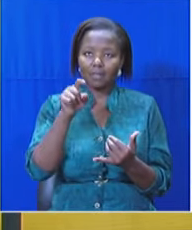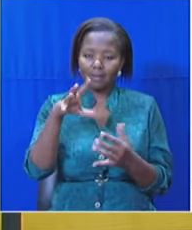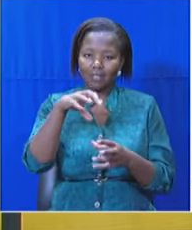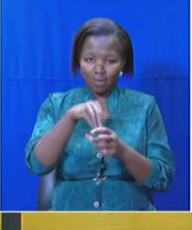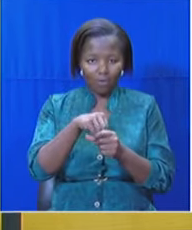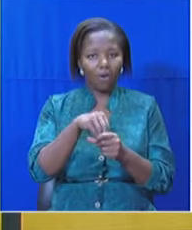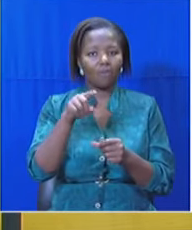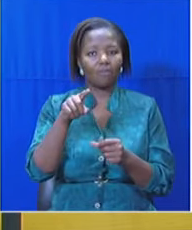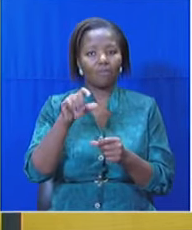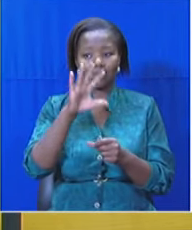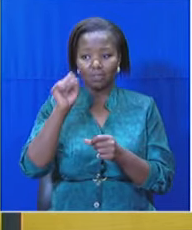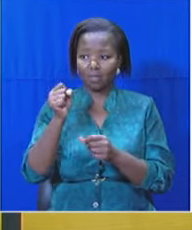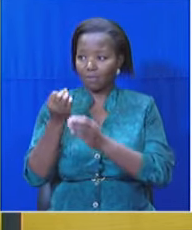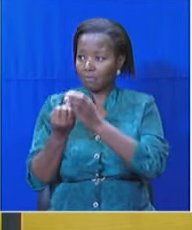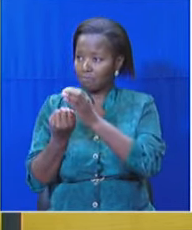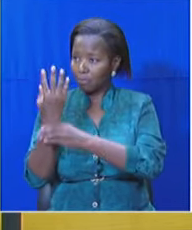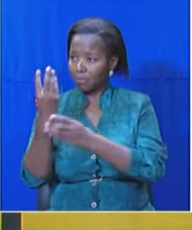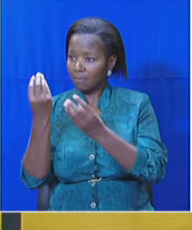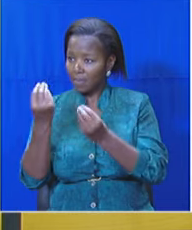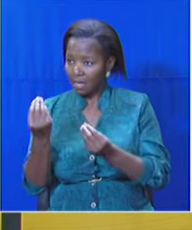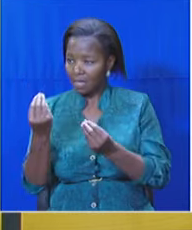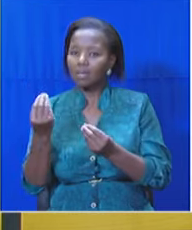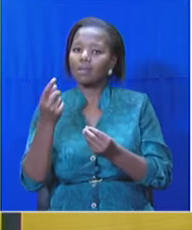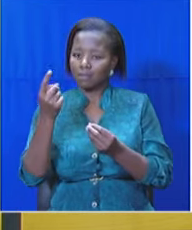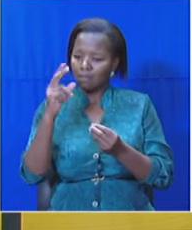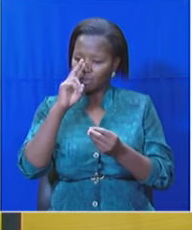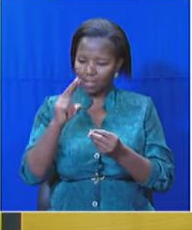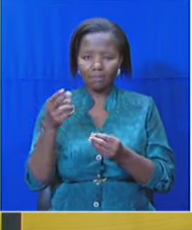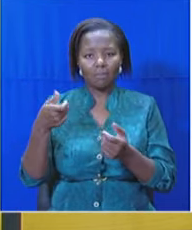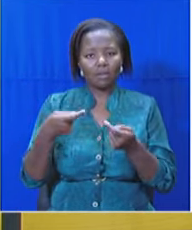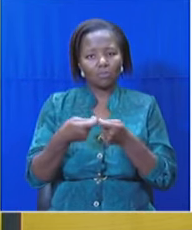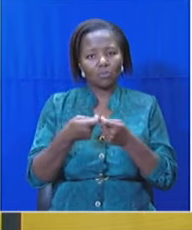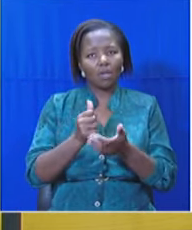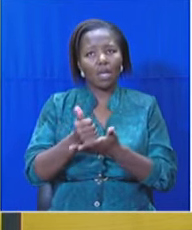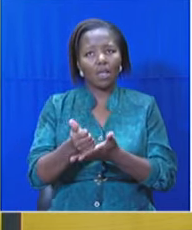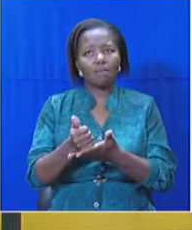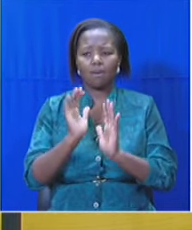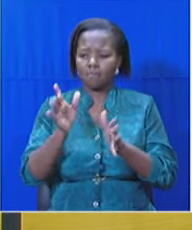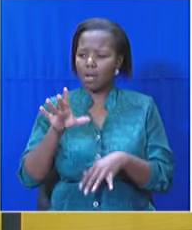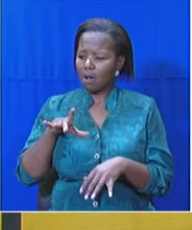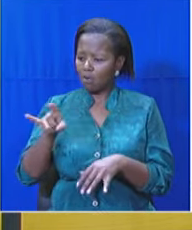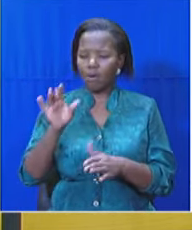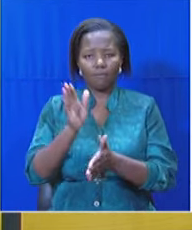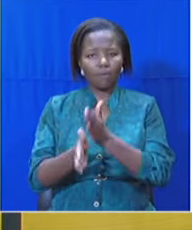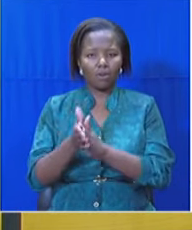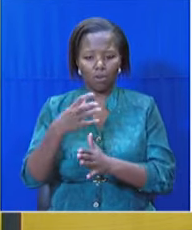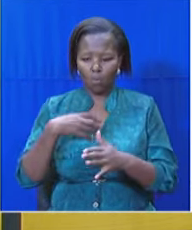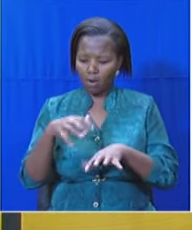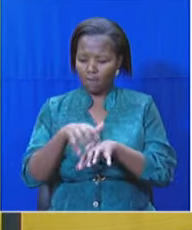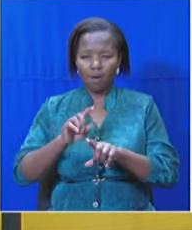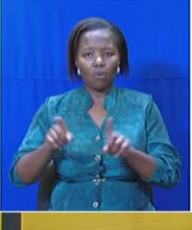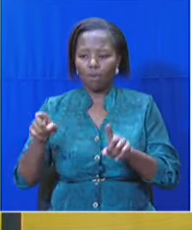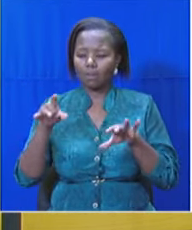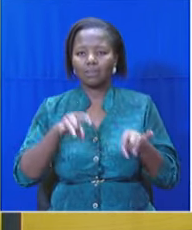economic success of those farms. That's why we're coming out strongly on this. It shouldn't be a question of just paying the owner of the farm and then they are left to